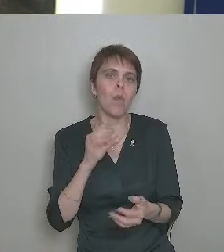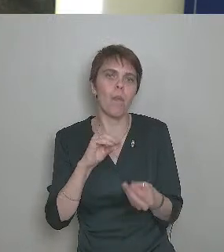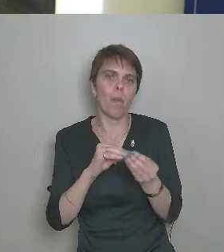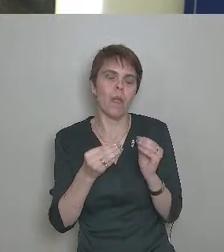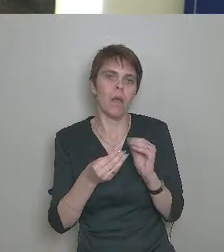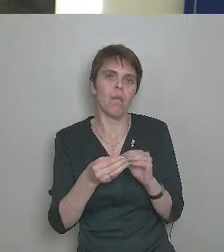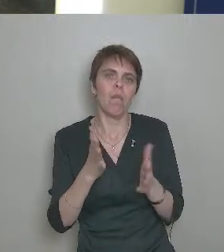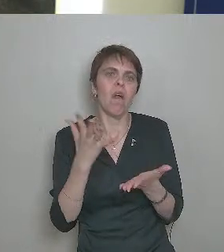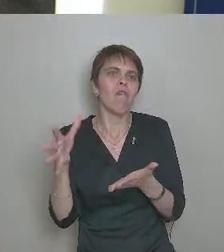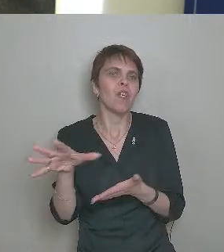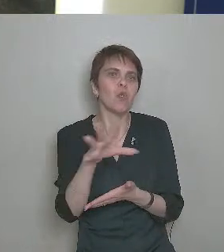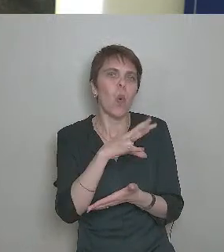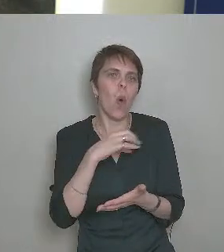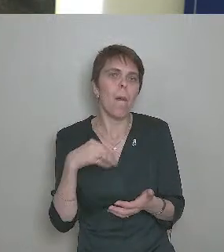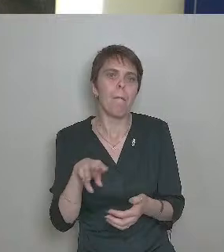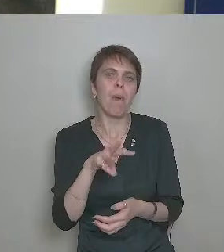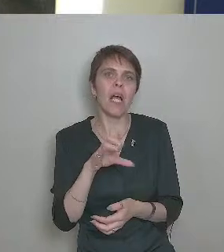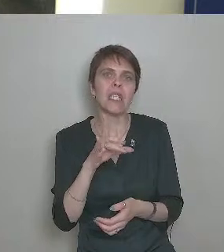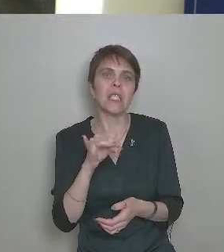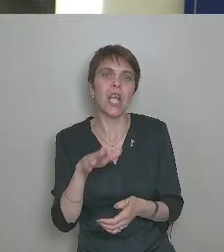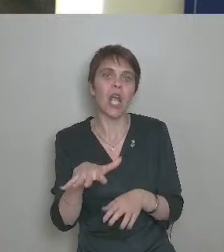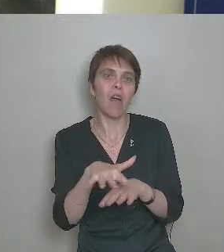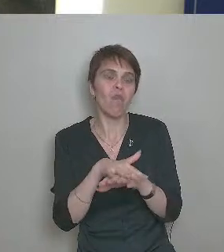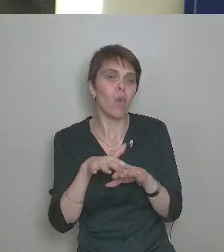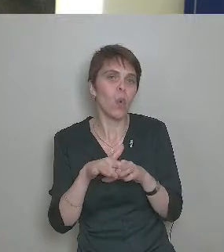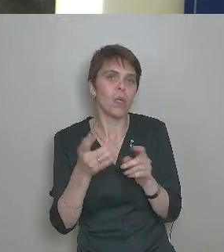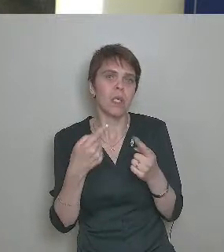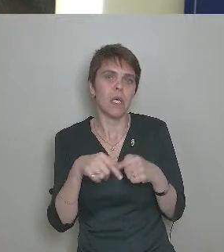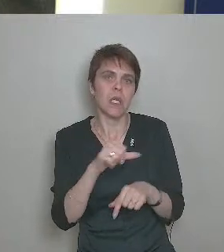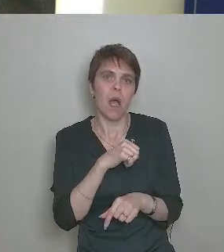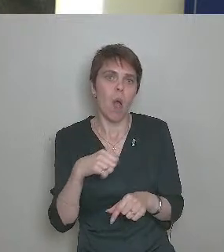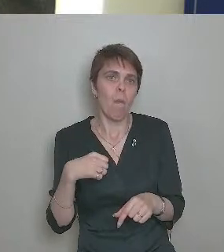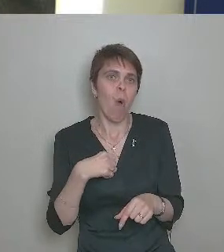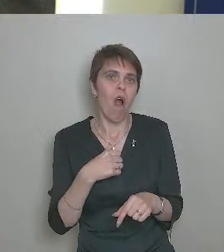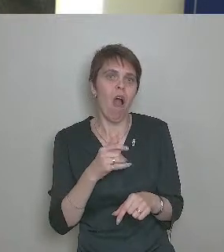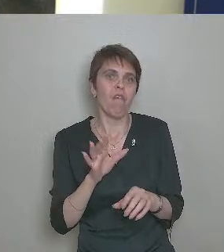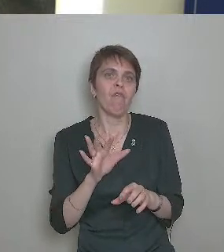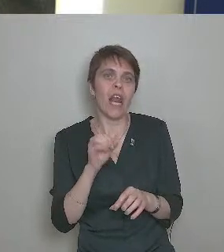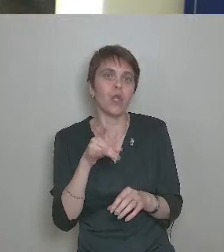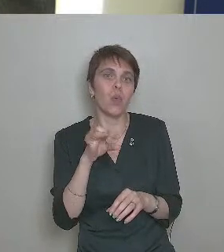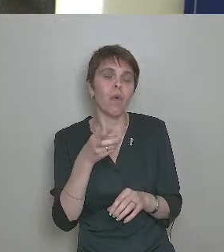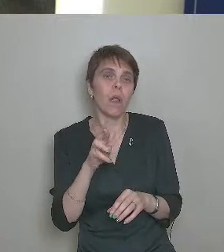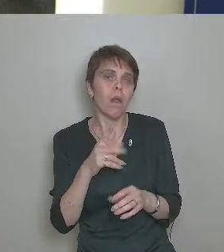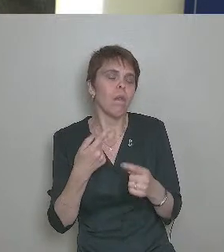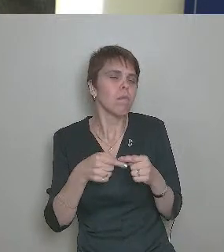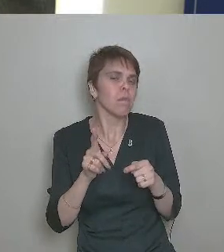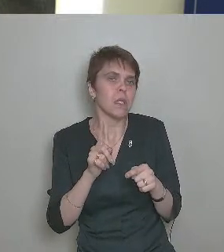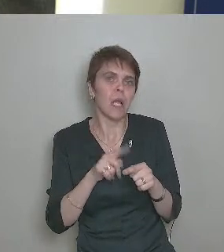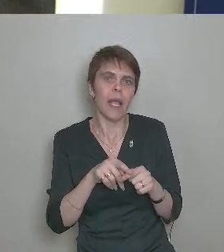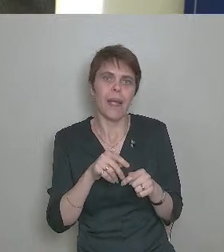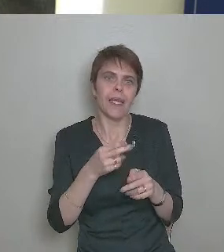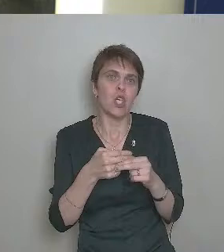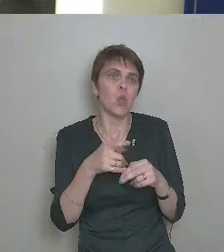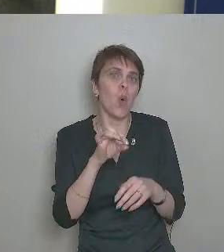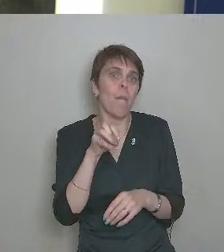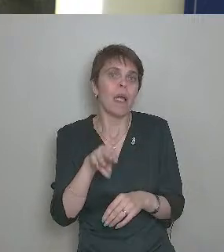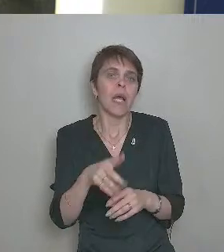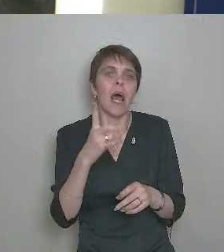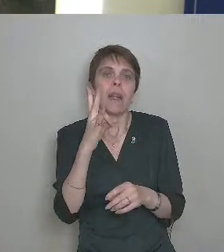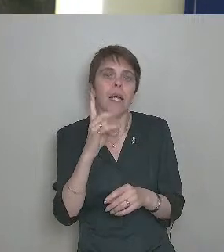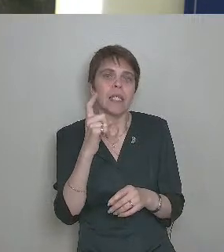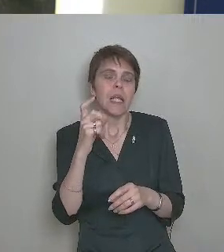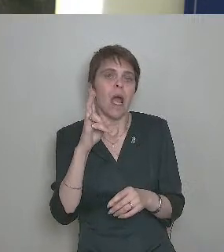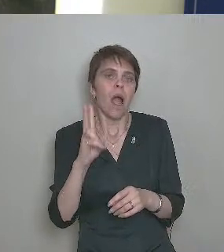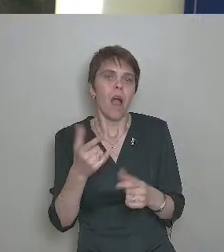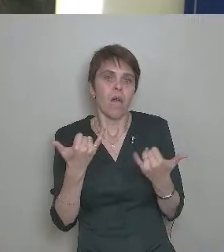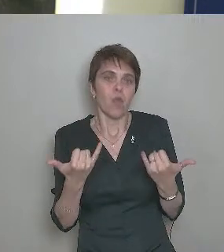concerned, there is a problem. Including into the group of those who have to